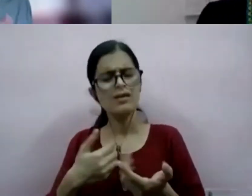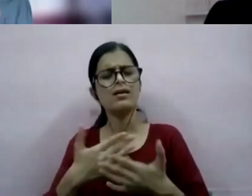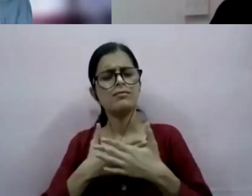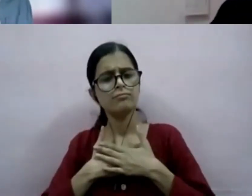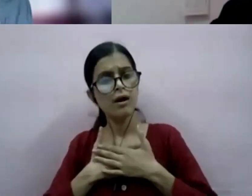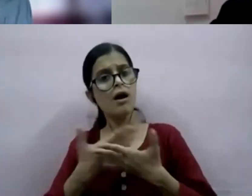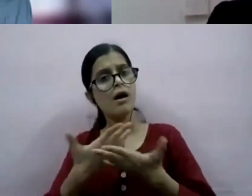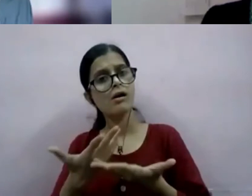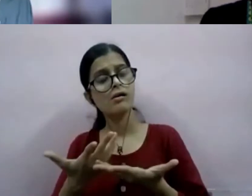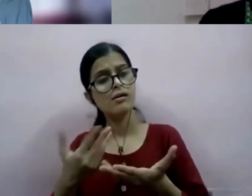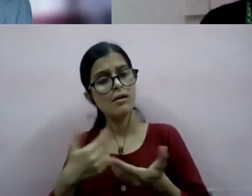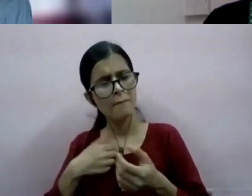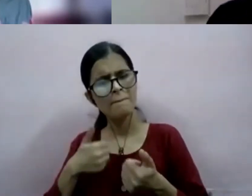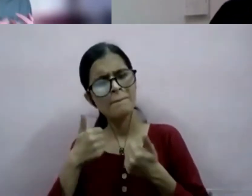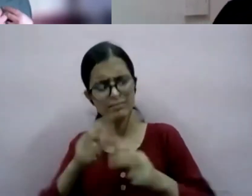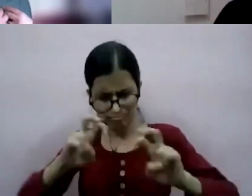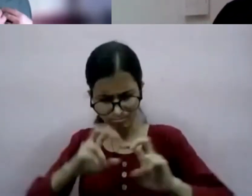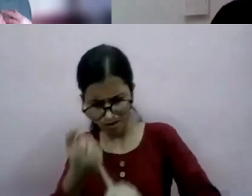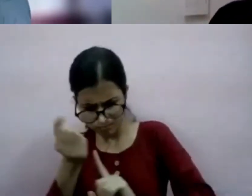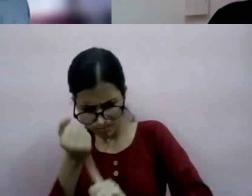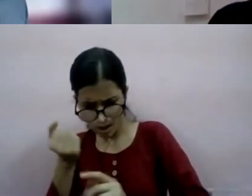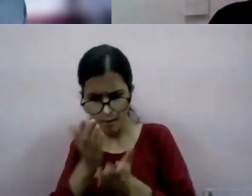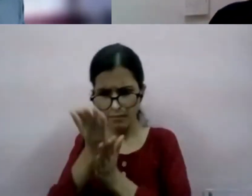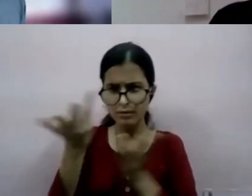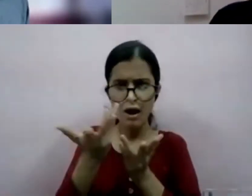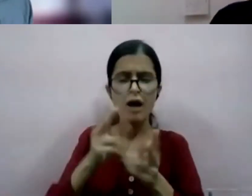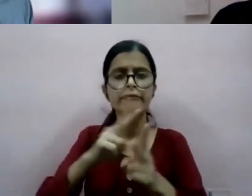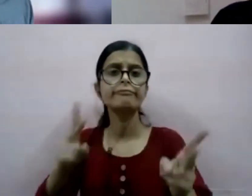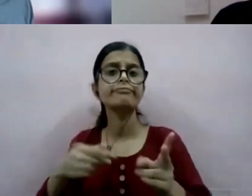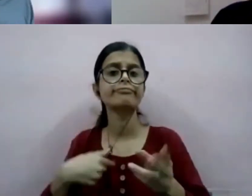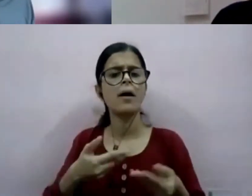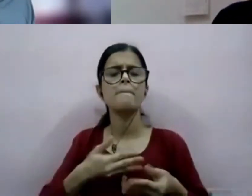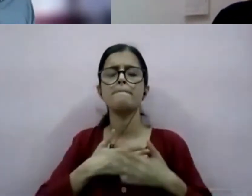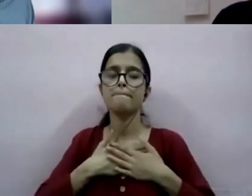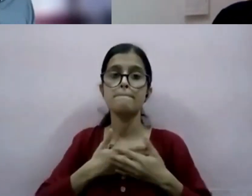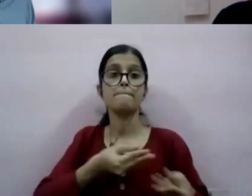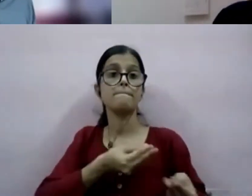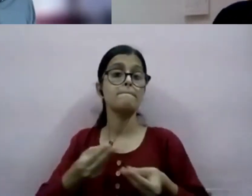been robust in our research methods. This is my feeling. We have taken